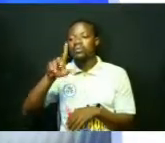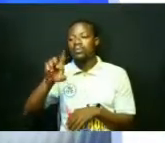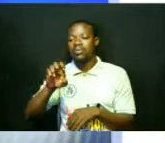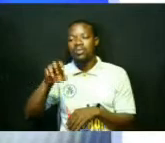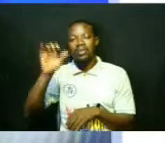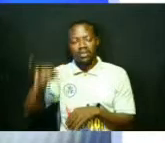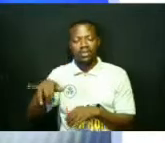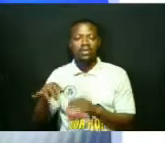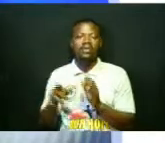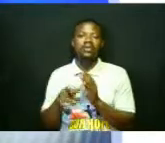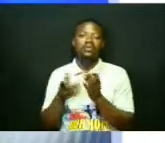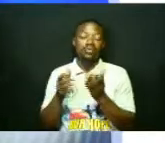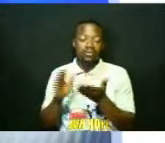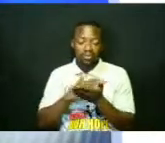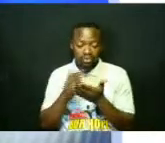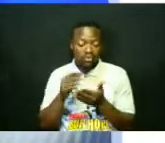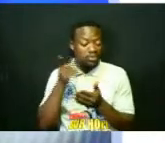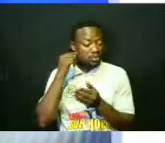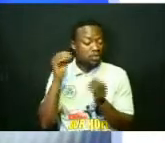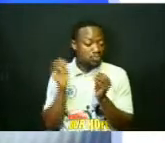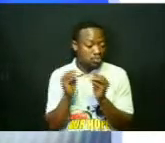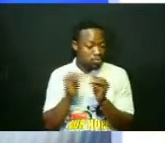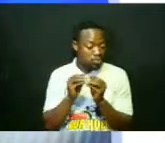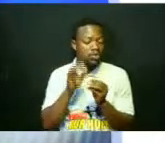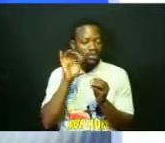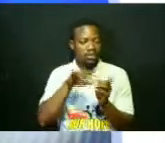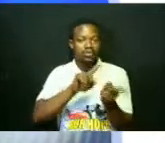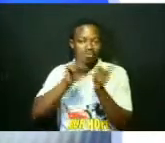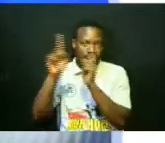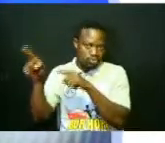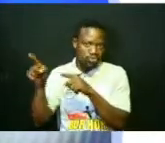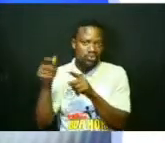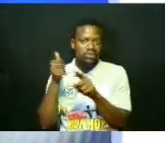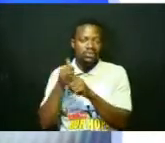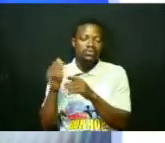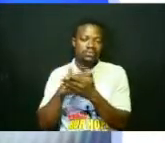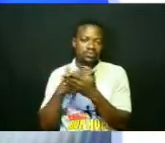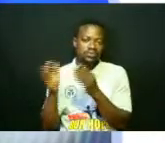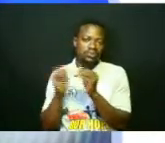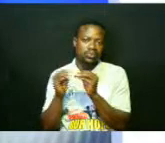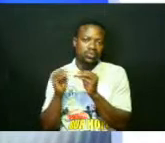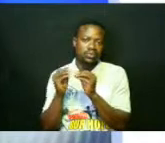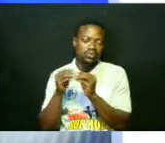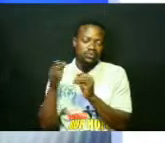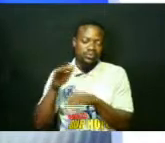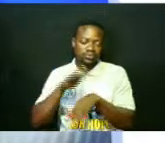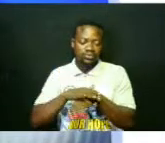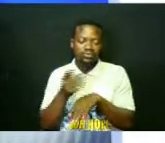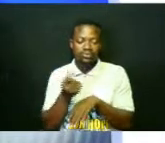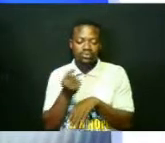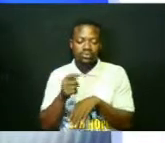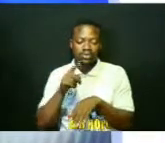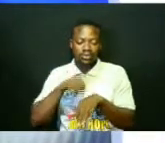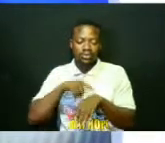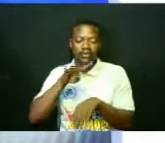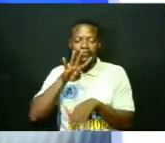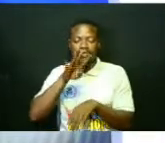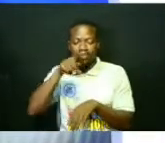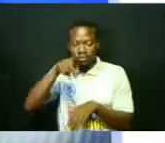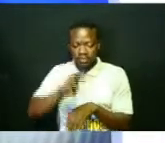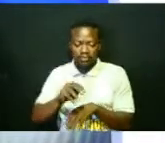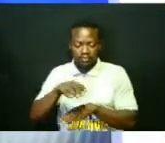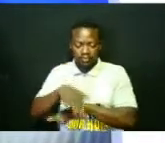were ministering to us and have much more, then be part of the program on Tuesday at 4 p.m.